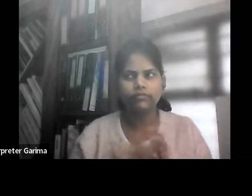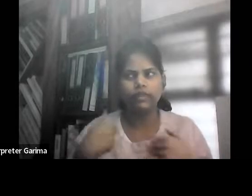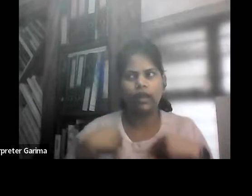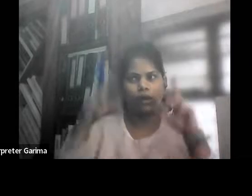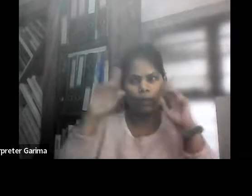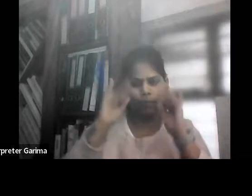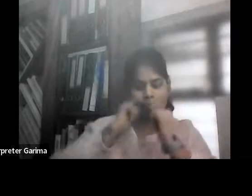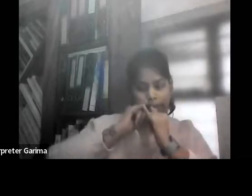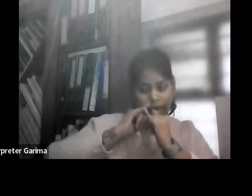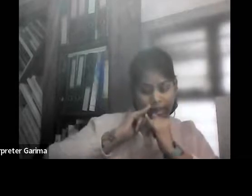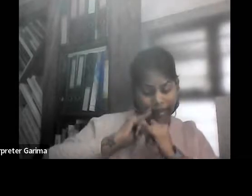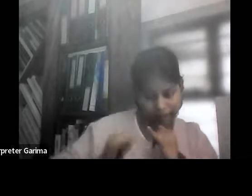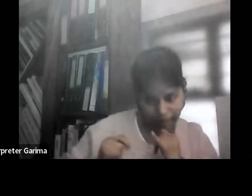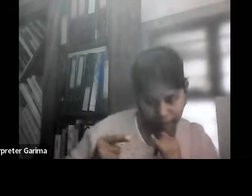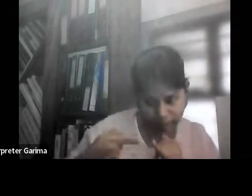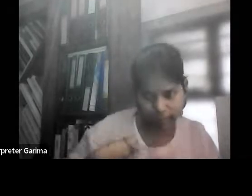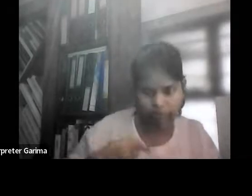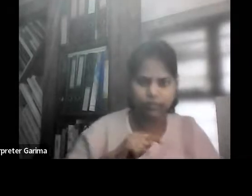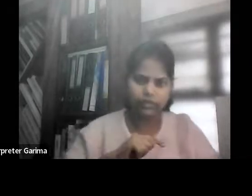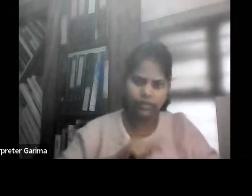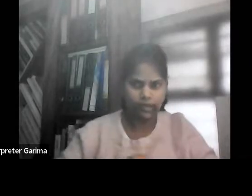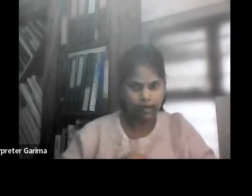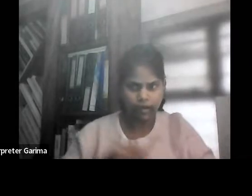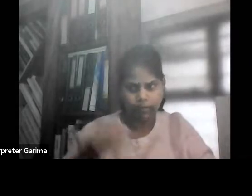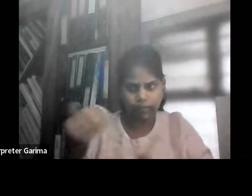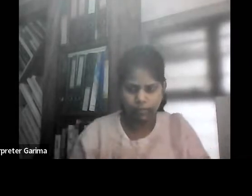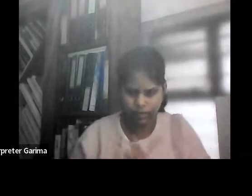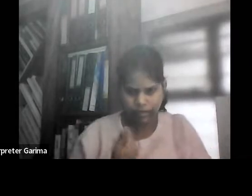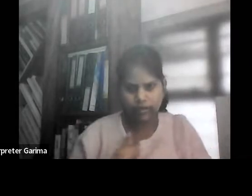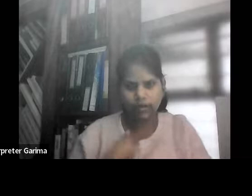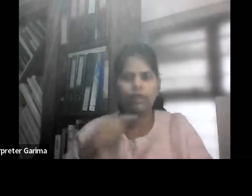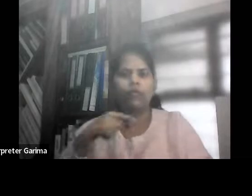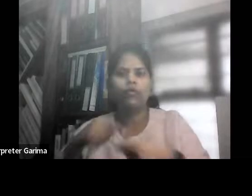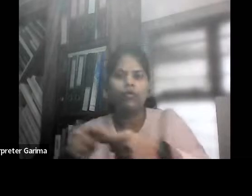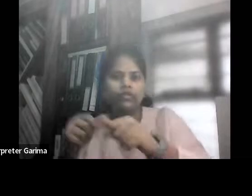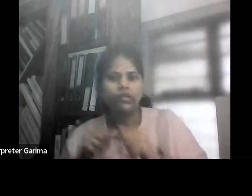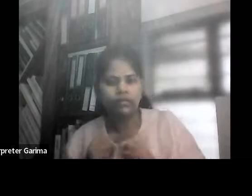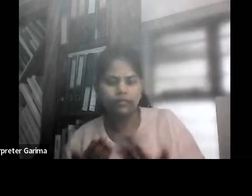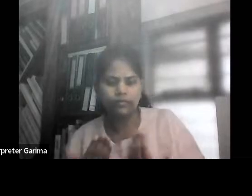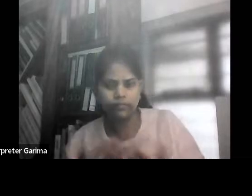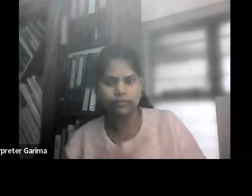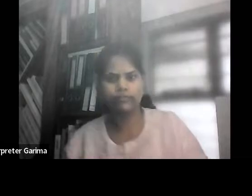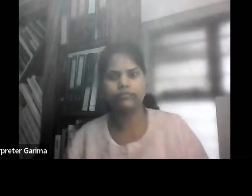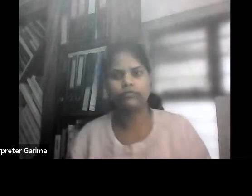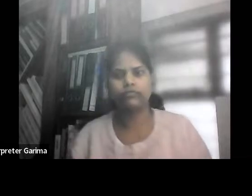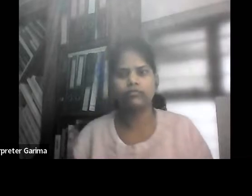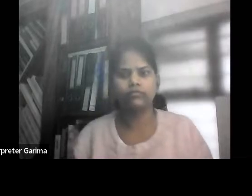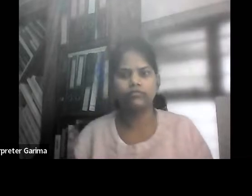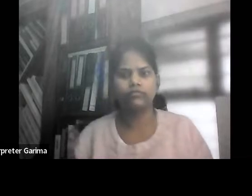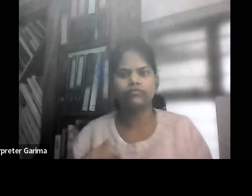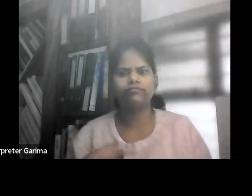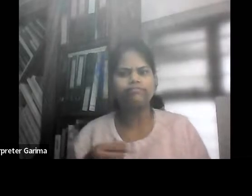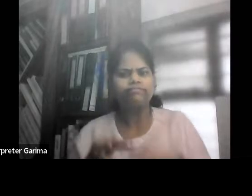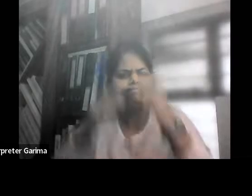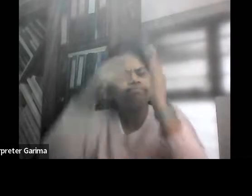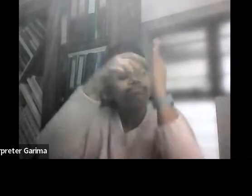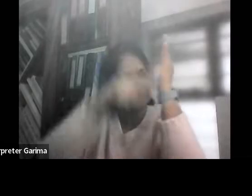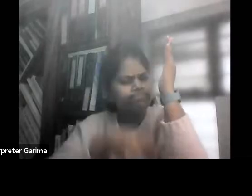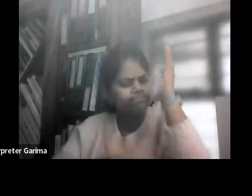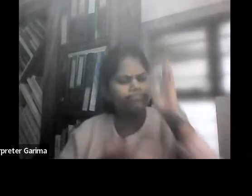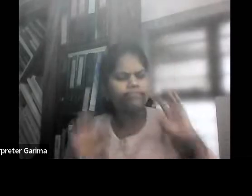time for taking up a few questions and answers. So just very briefly, to